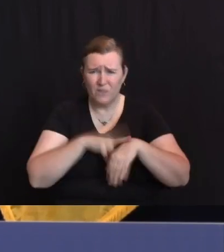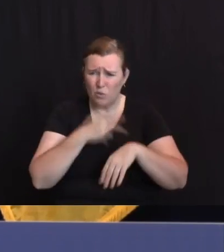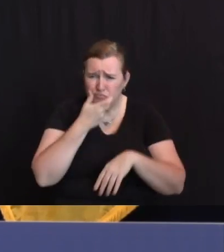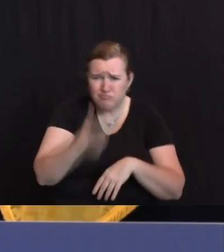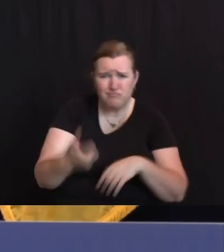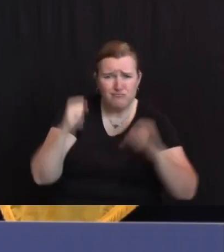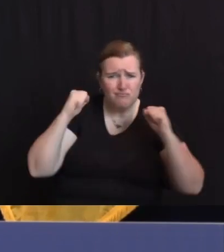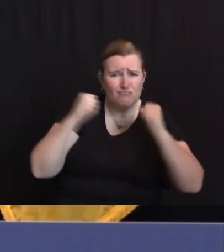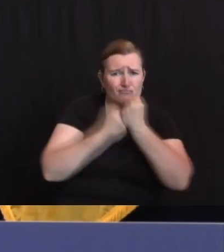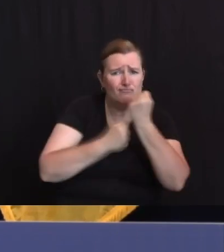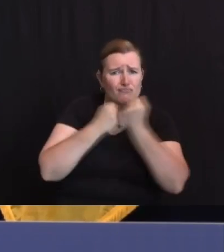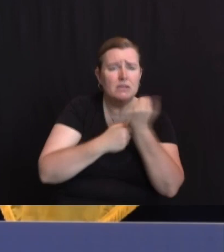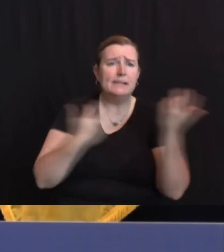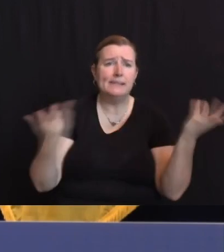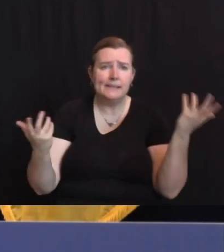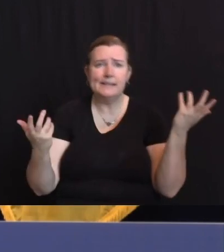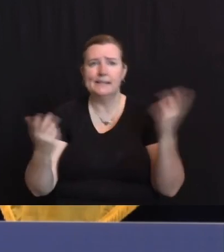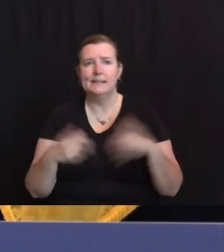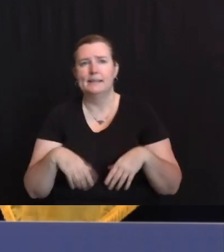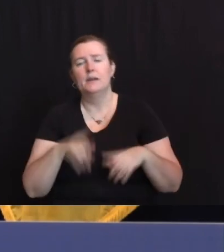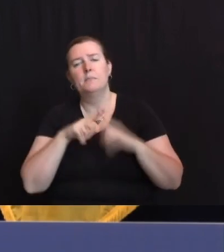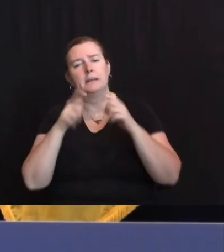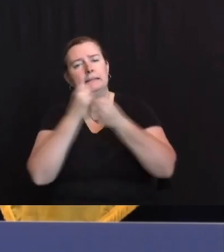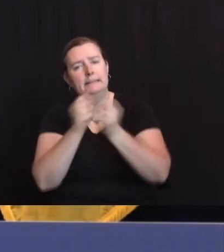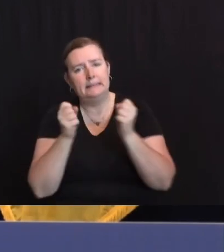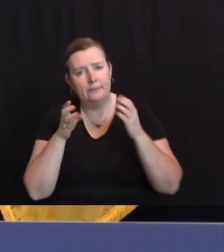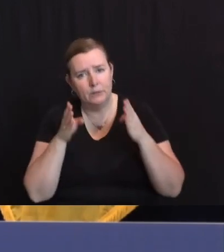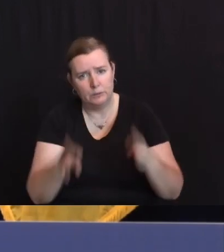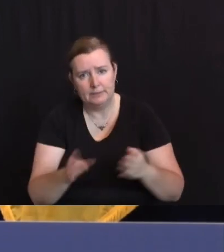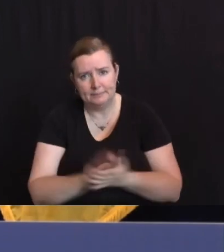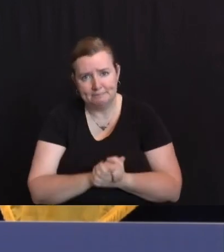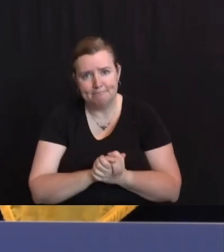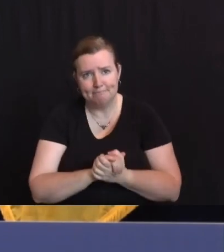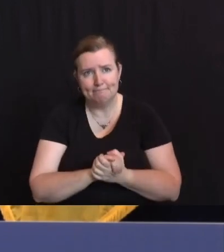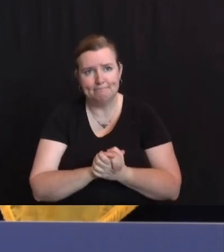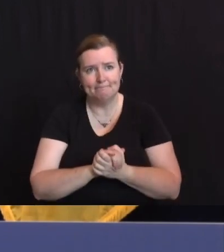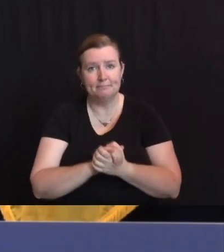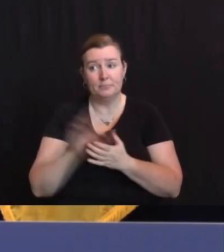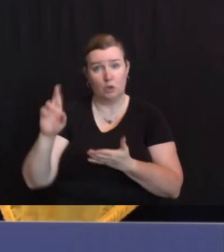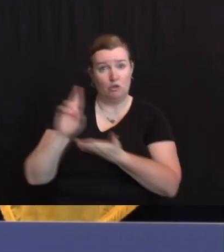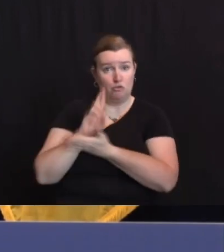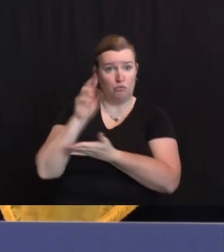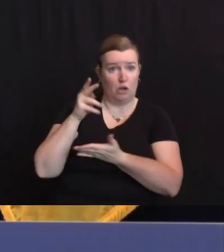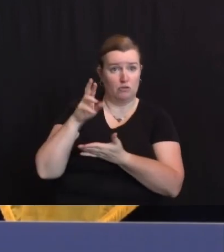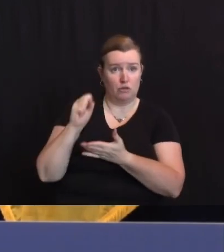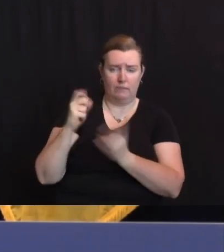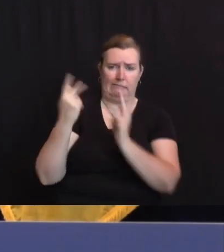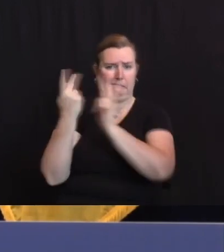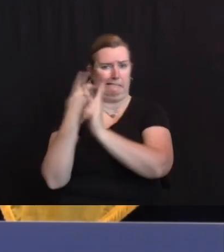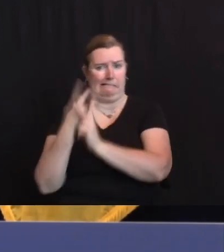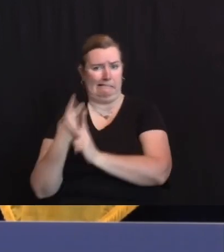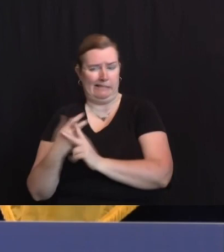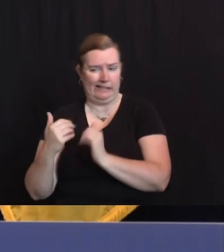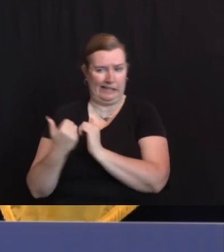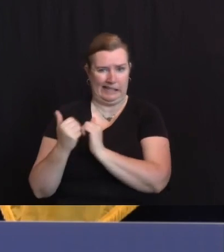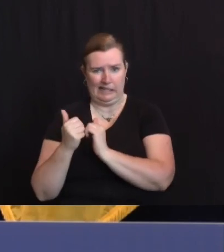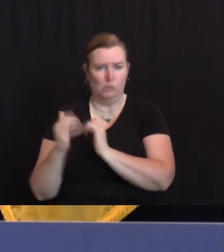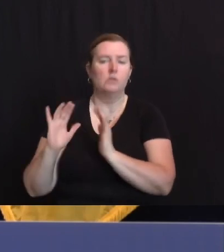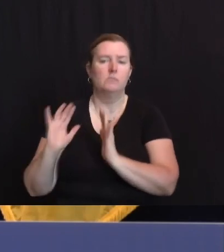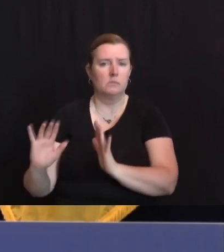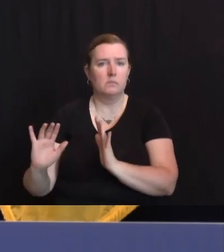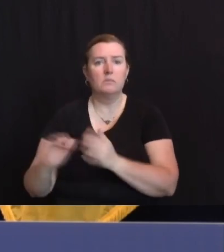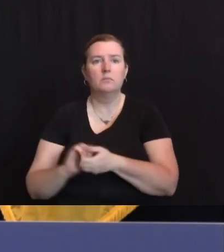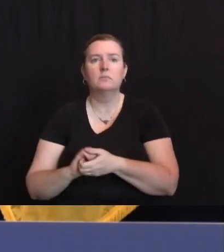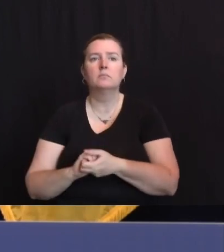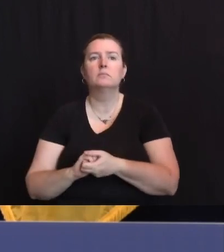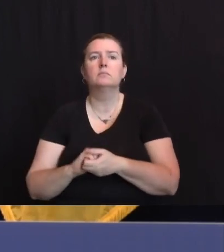safely. They reserve the right to address that in whatever way they need to. And again, if there's anything we need to do to make